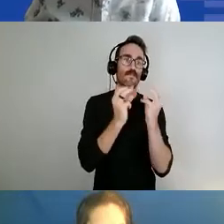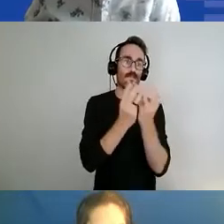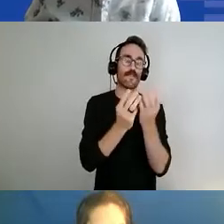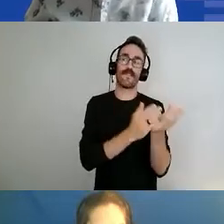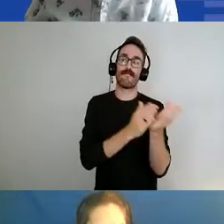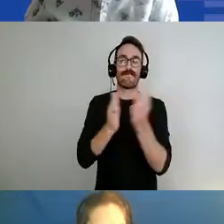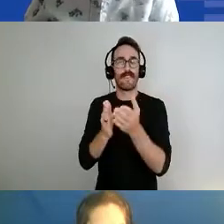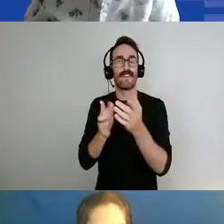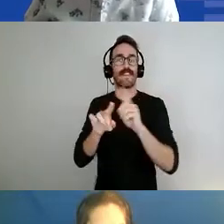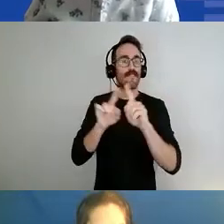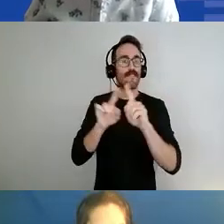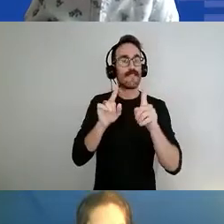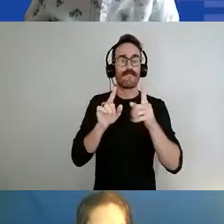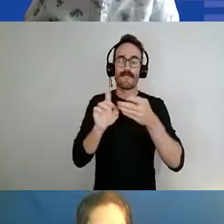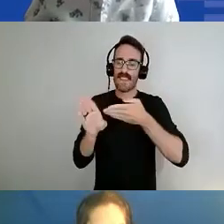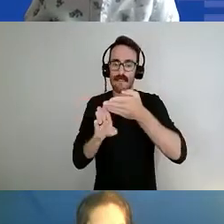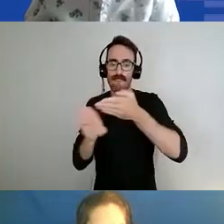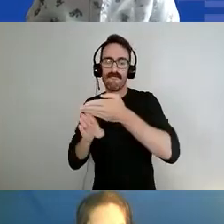systems.